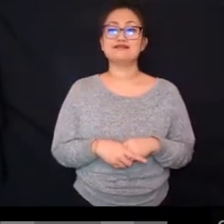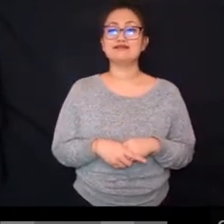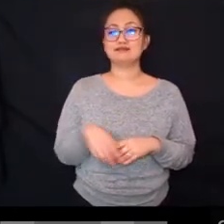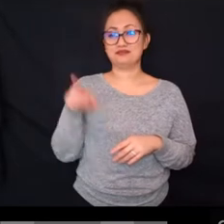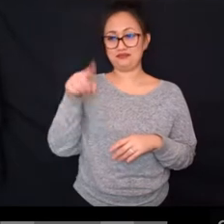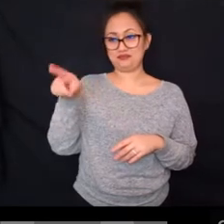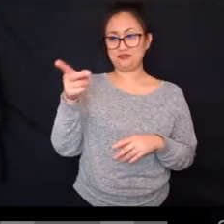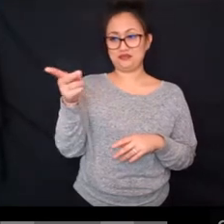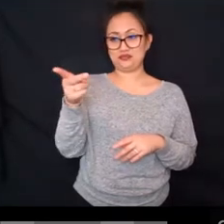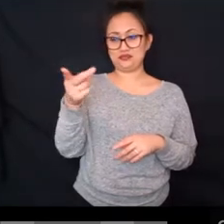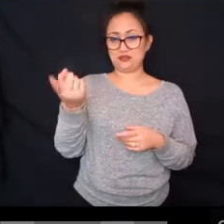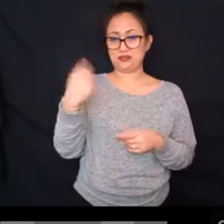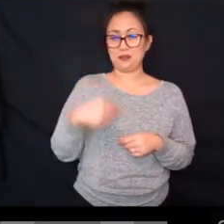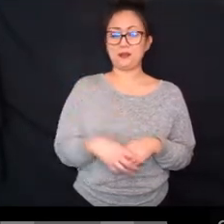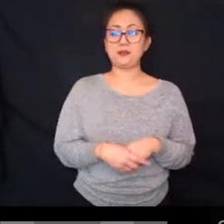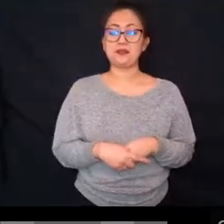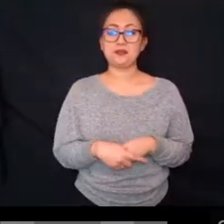Yes.